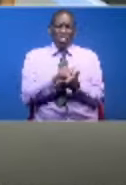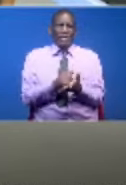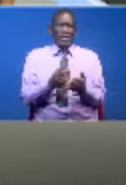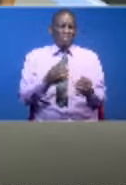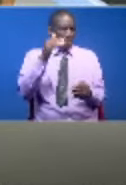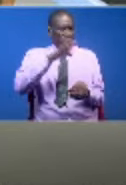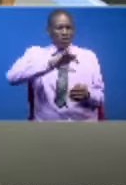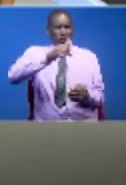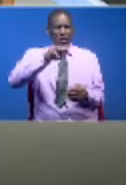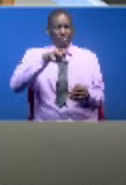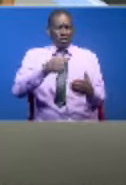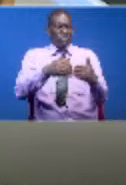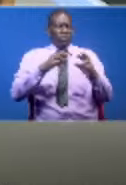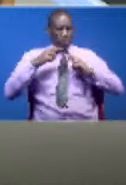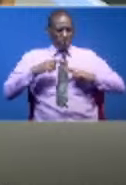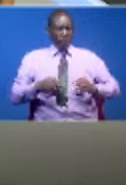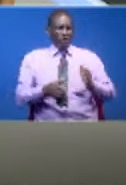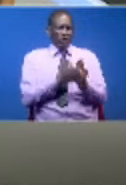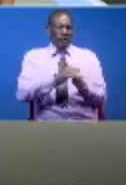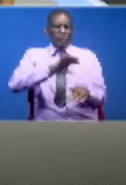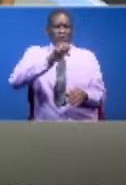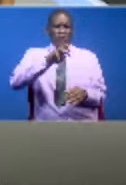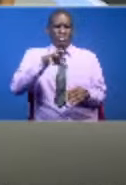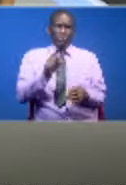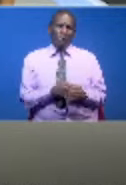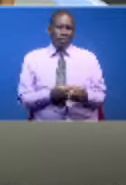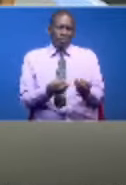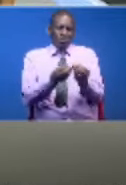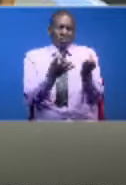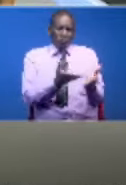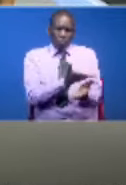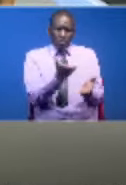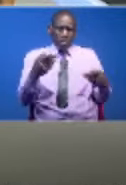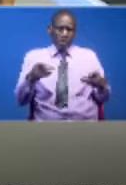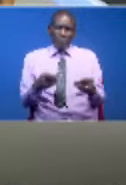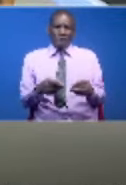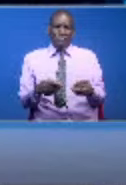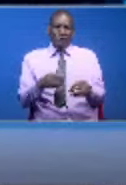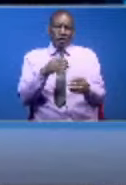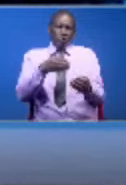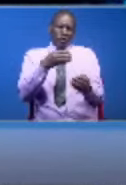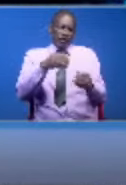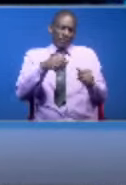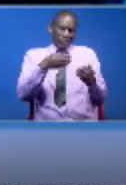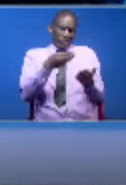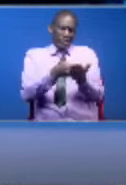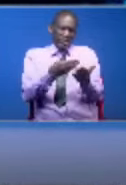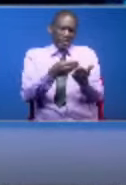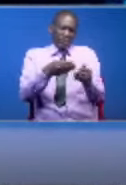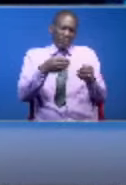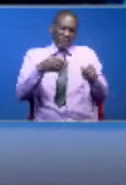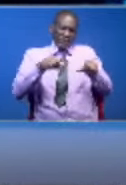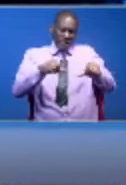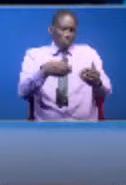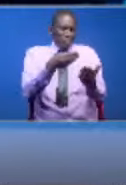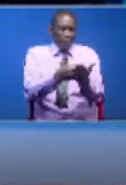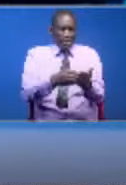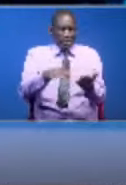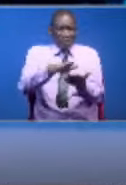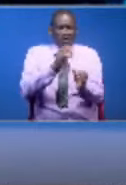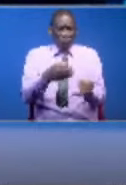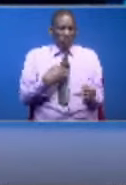James before we take a break. Very quickly, James, many of those who play in the sustainability finance space will indicate that whereas we have liquidity on our